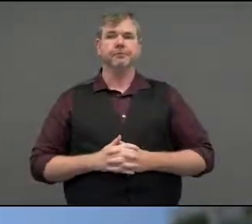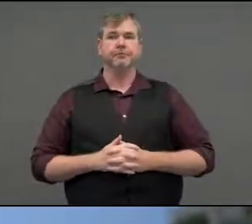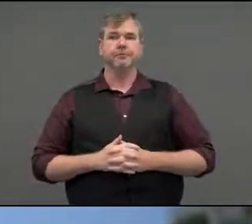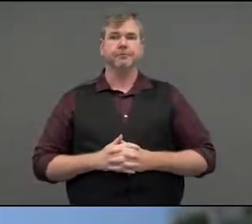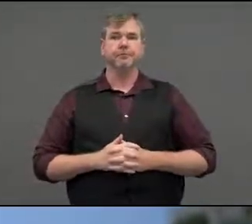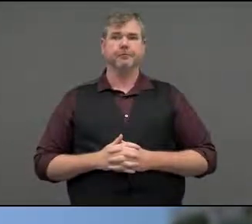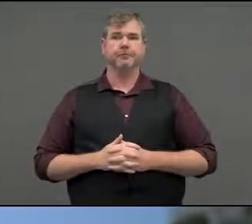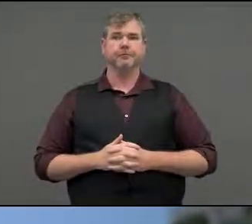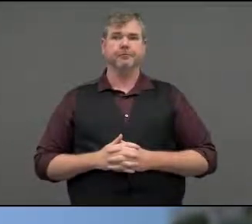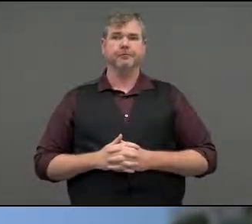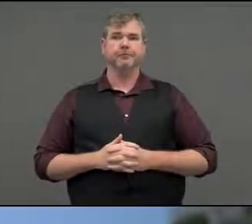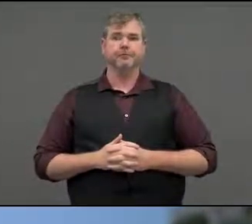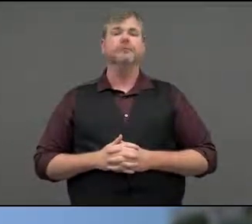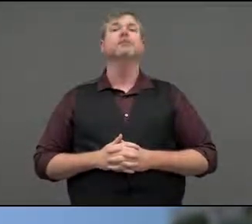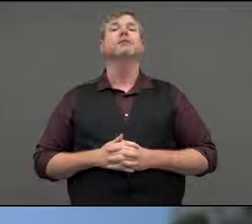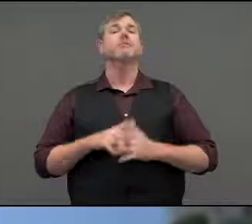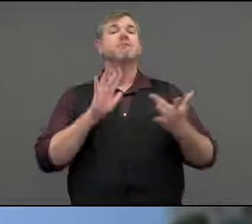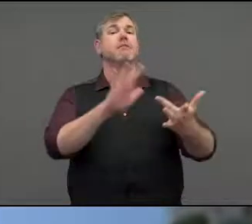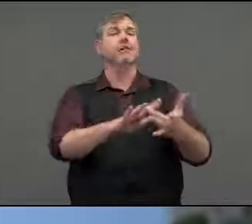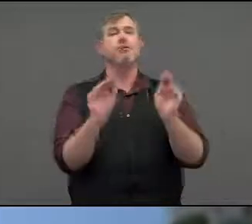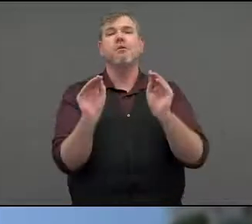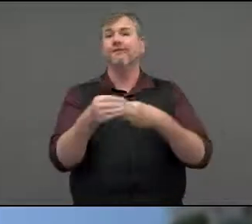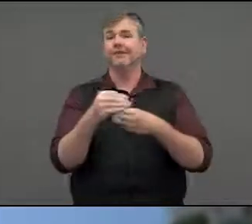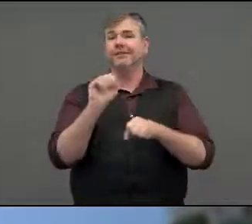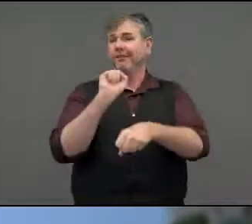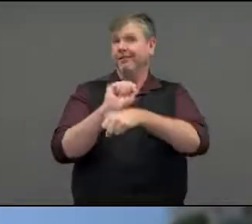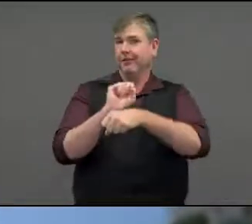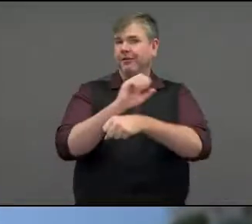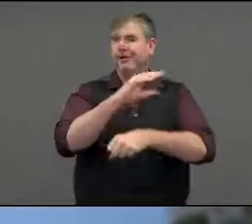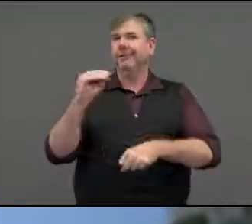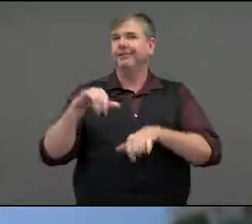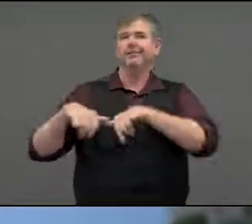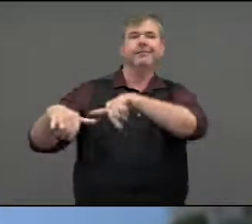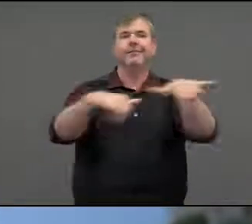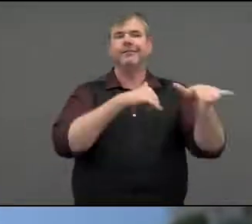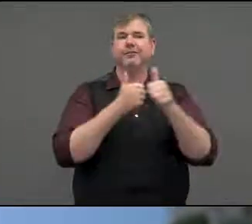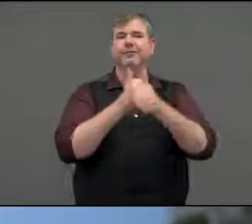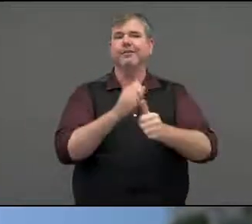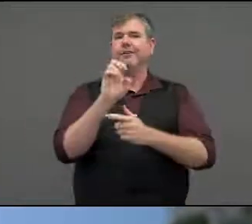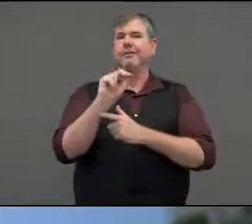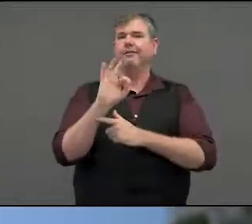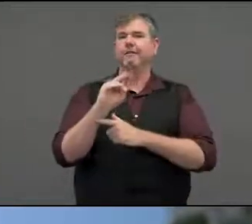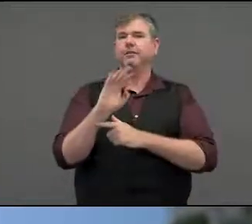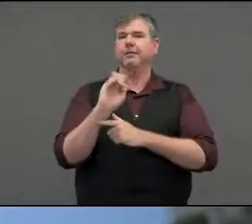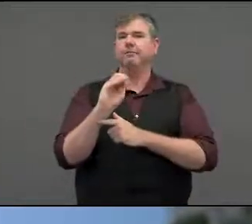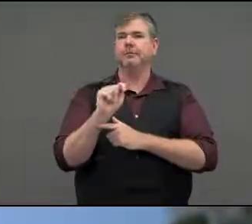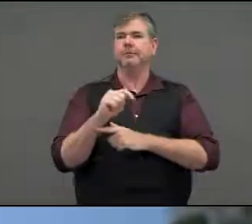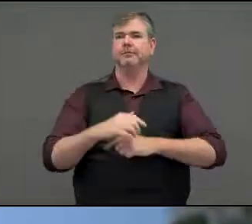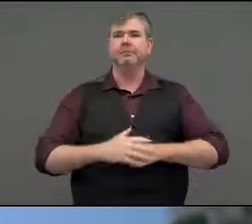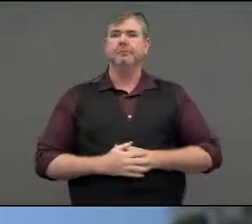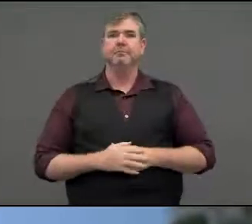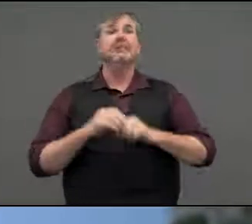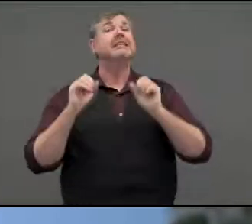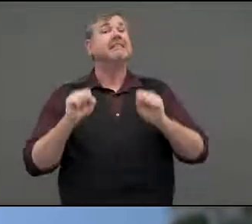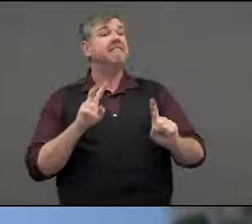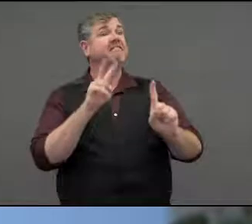complaints right now about employers. You can leave an anonymous complaint if you feel